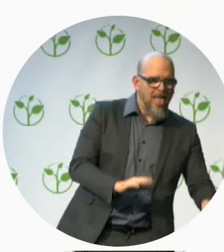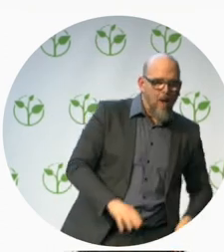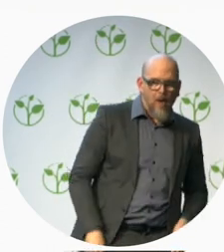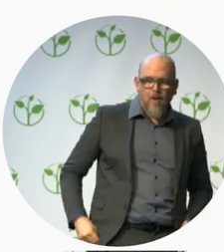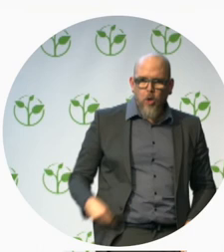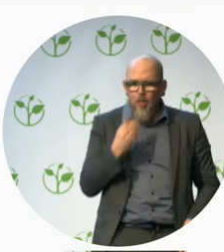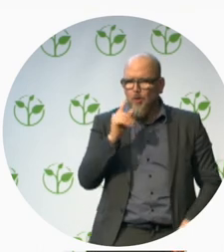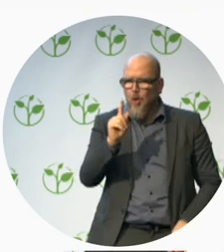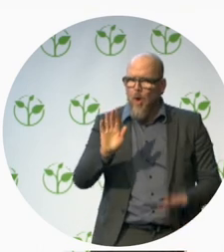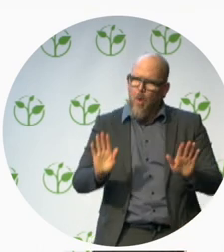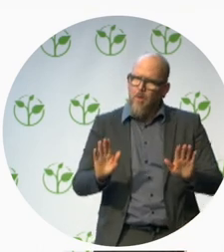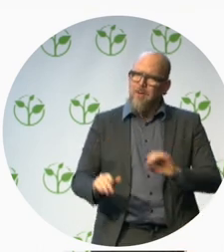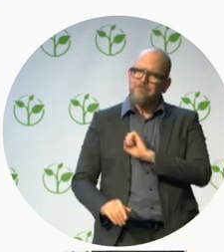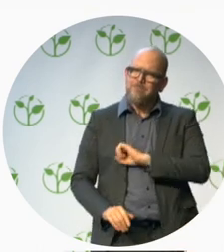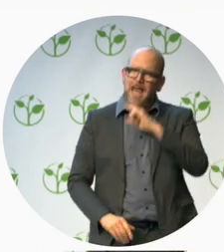Now,